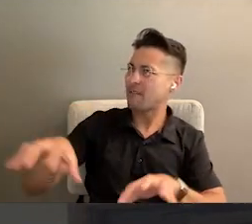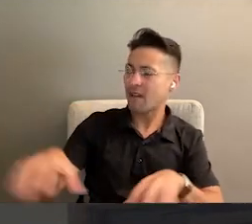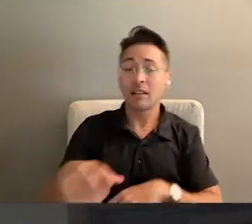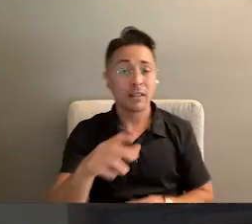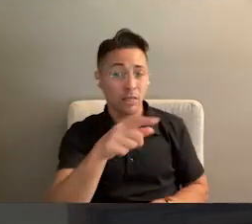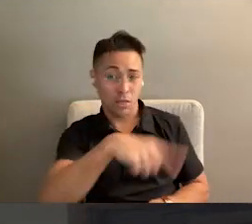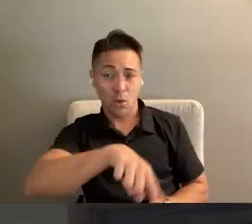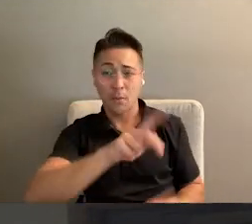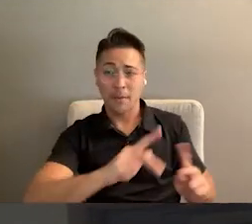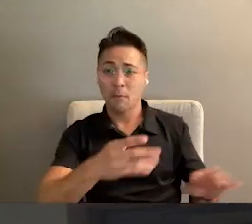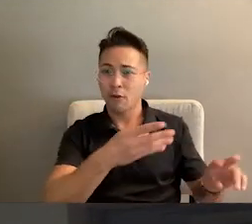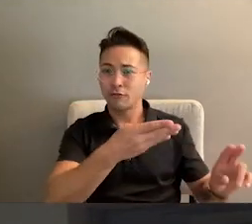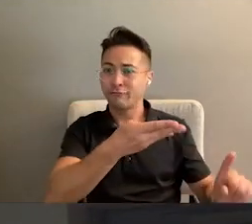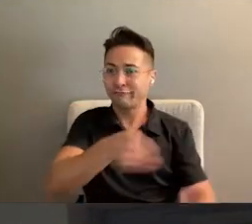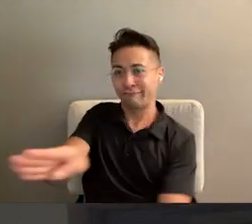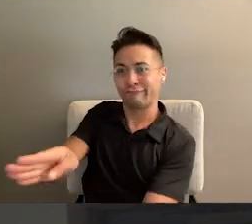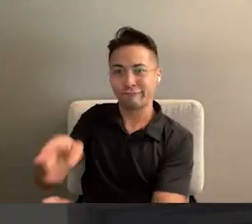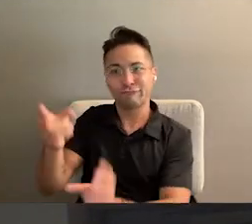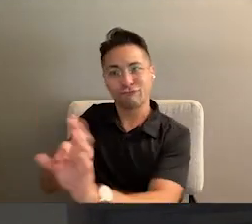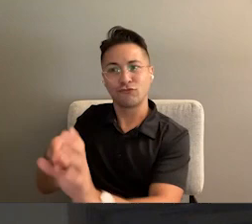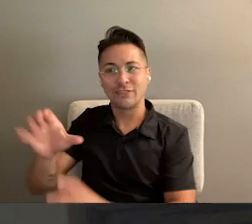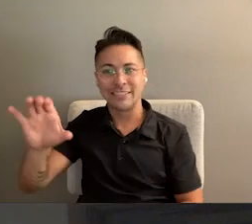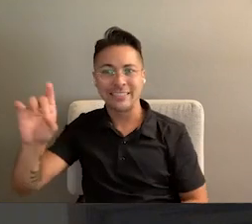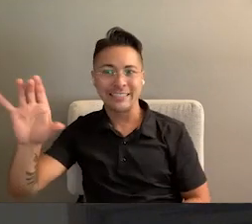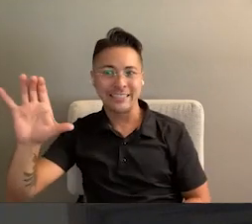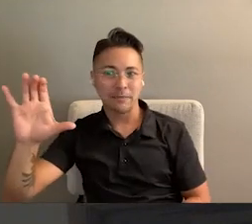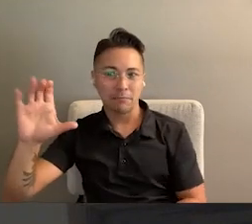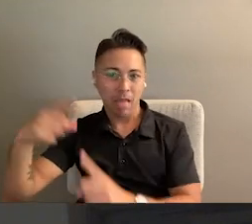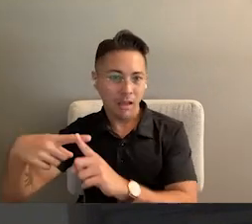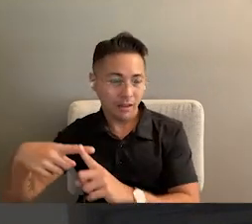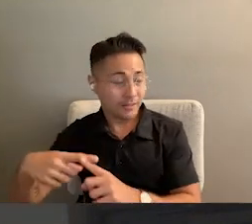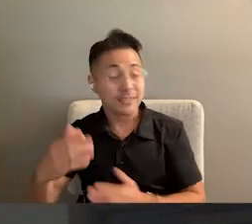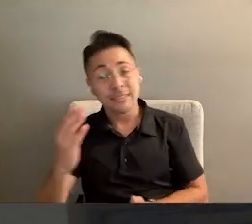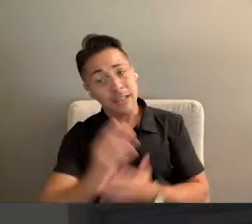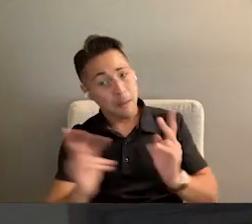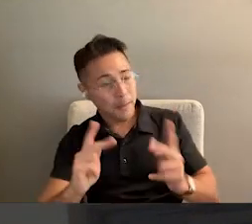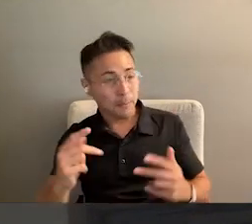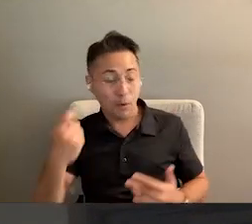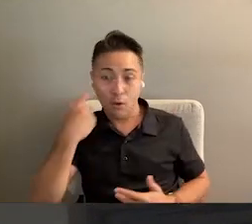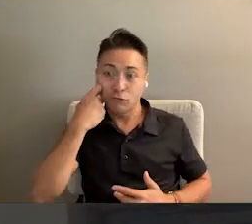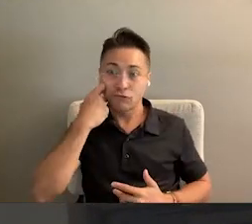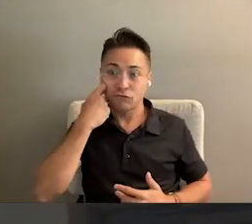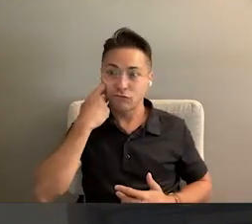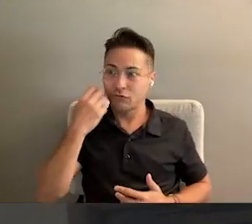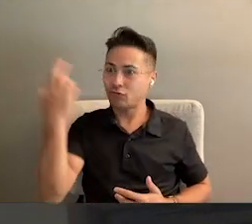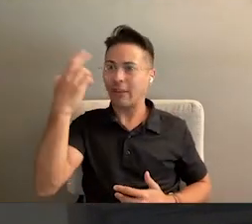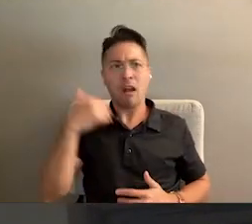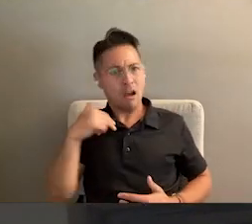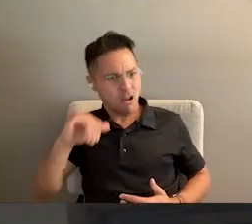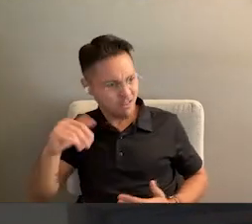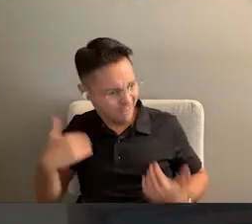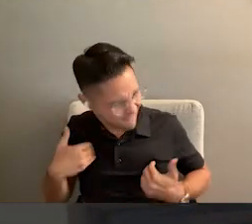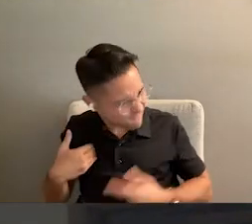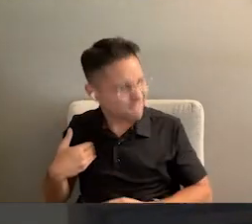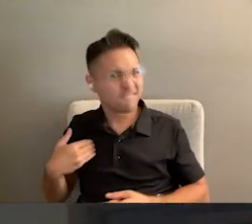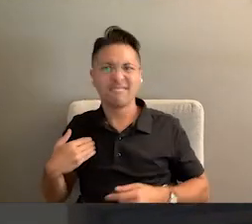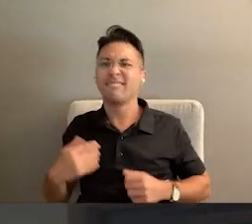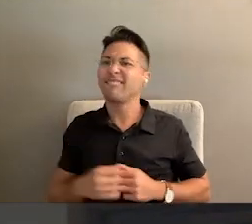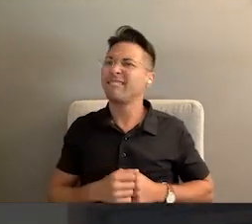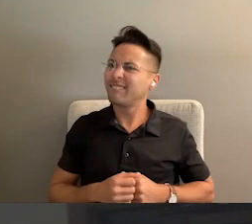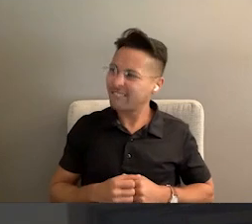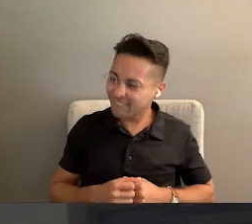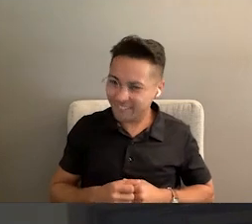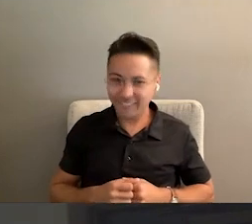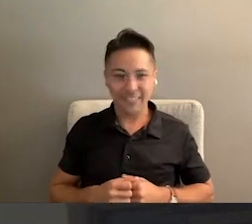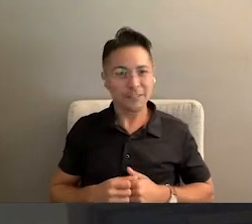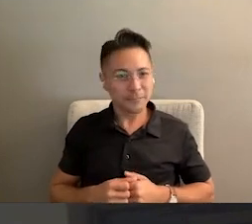this. Some of those folks came to CDC Plus. Some of them are just now finding out that that's something you can purchase on CDC